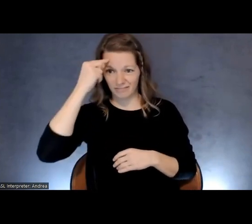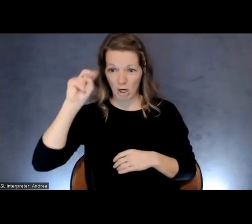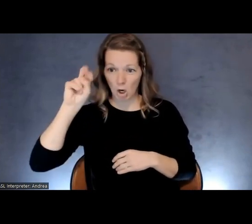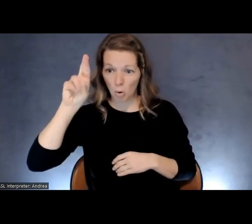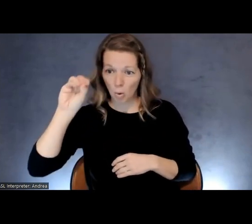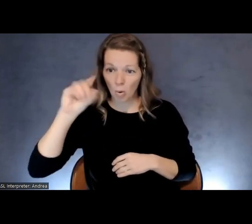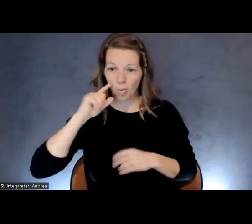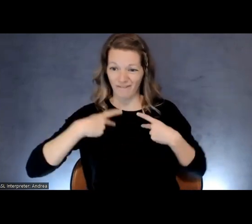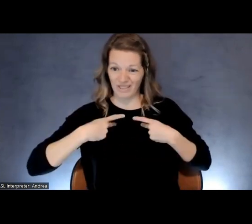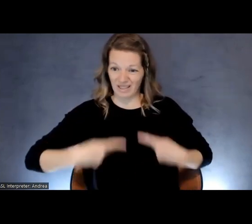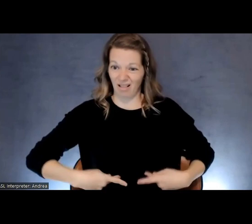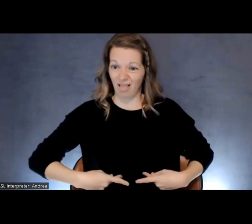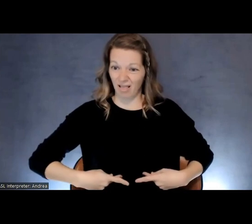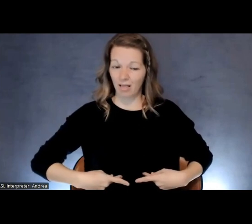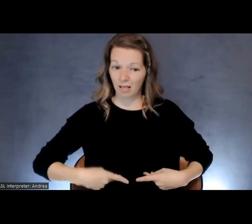neurological